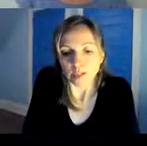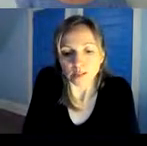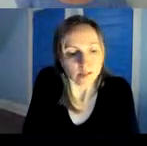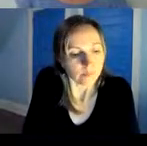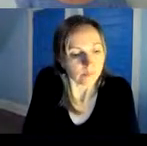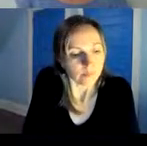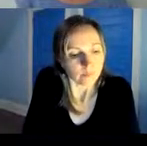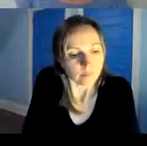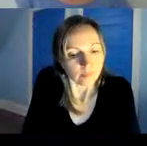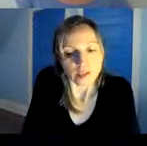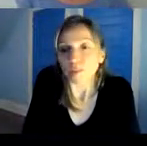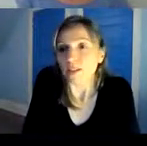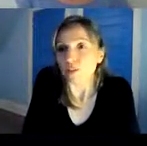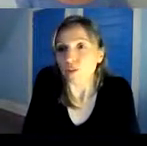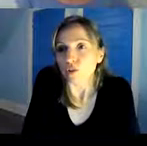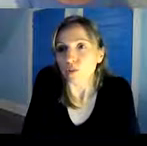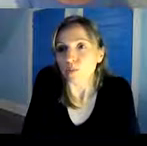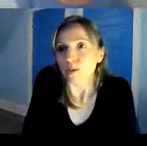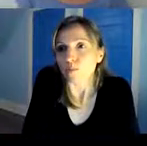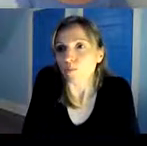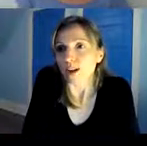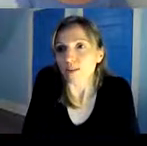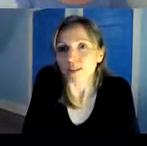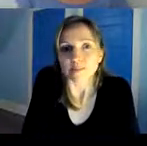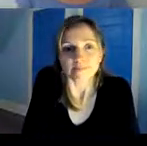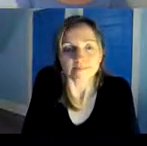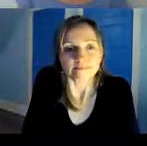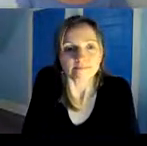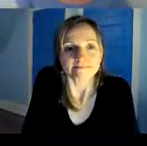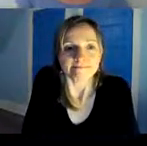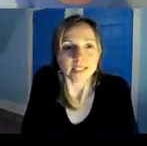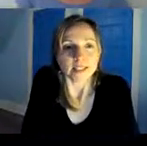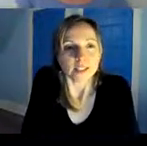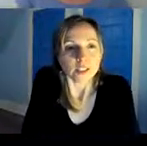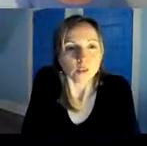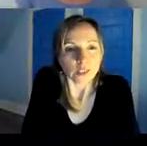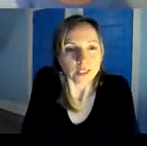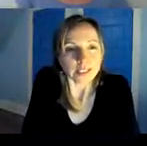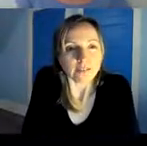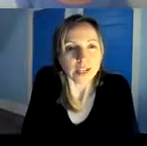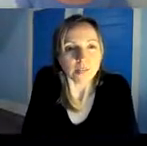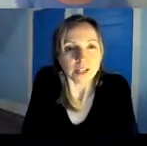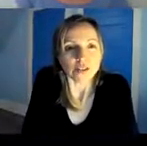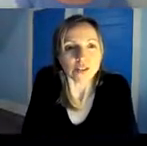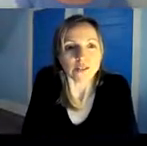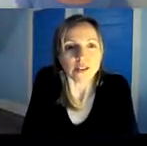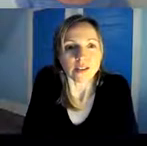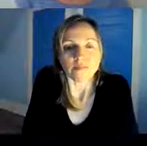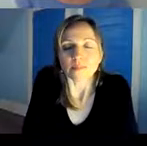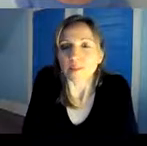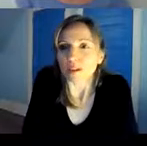by wind, and new plants can also grow from root fragments. So if you look on the left, that picture